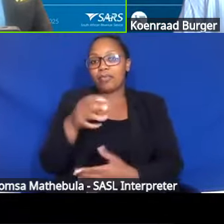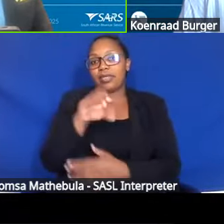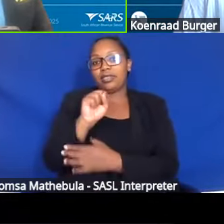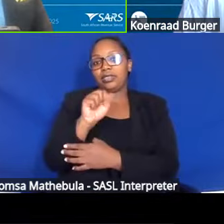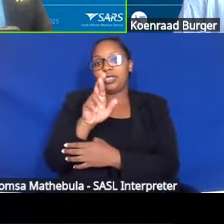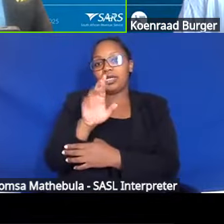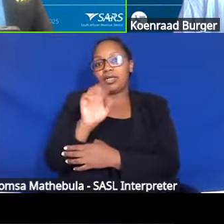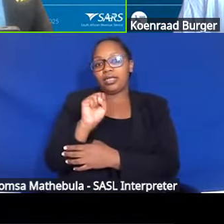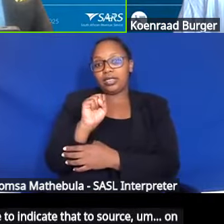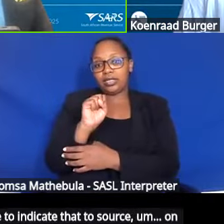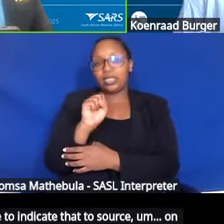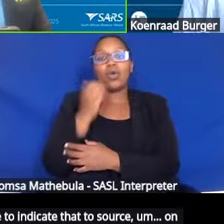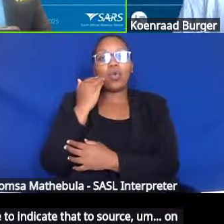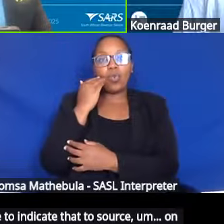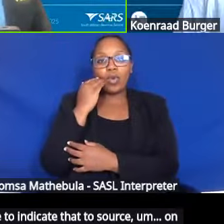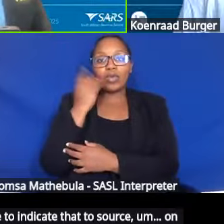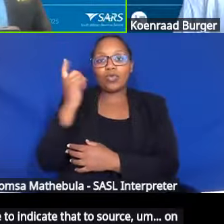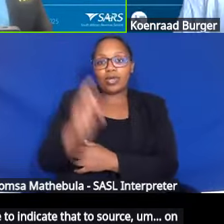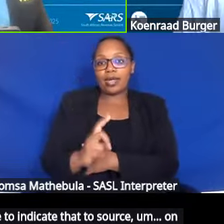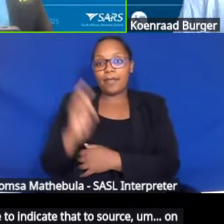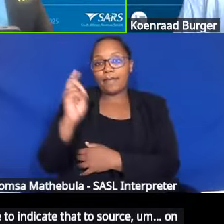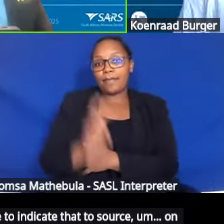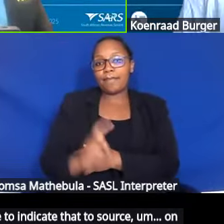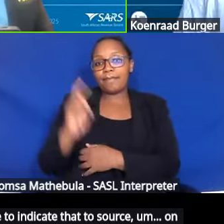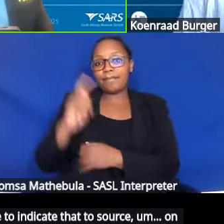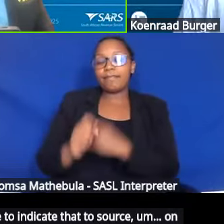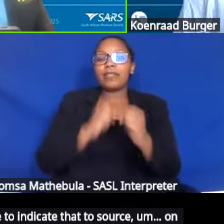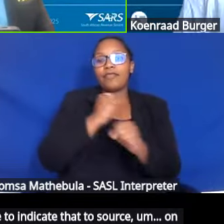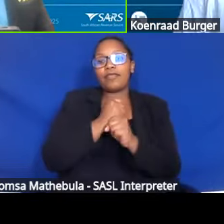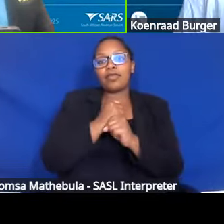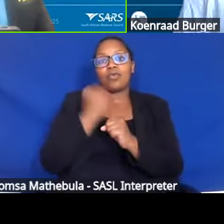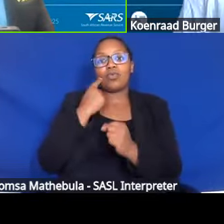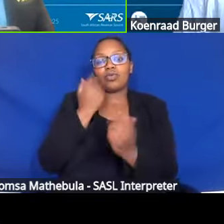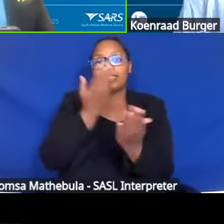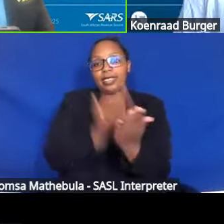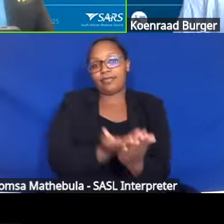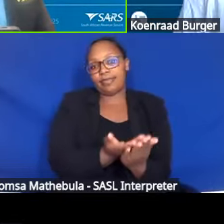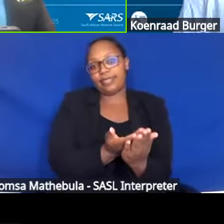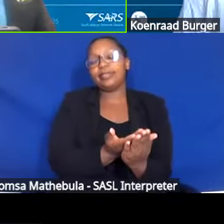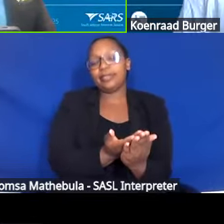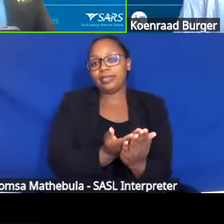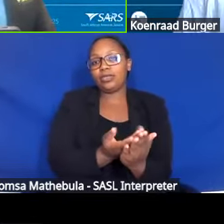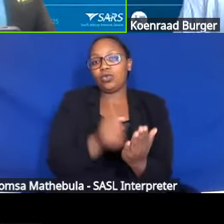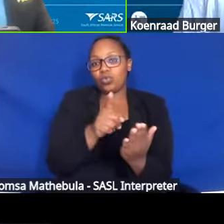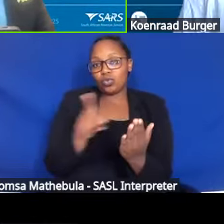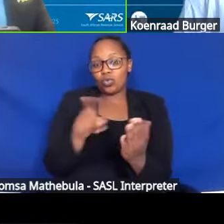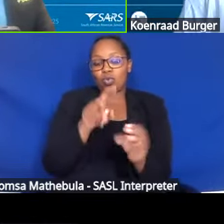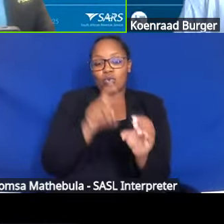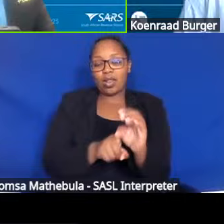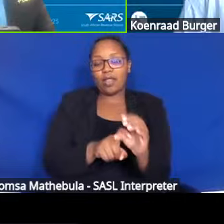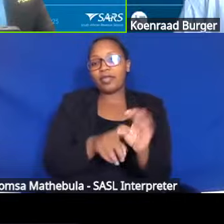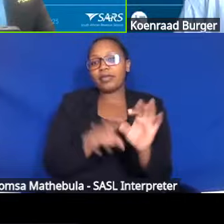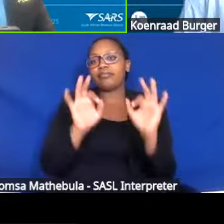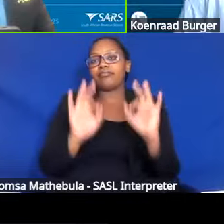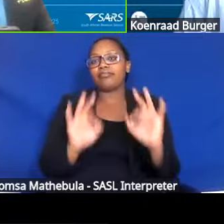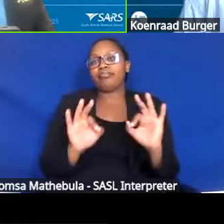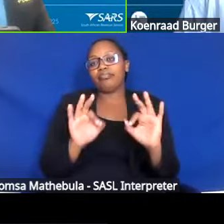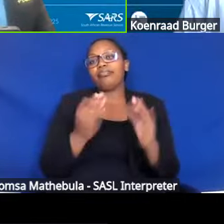on your return every year when you submit your return, if you do qualify for disability. Thank